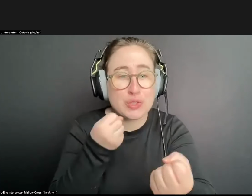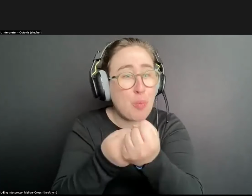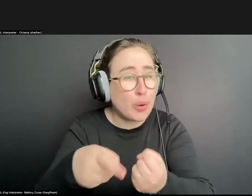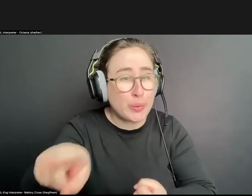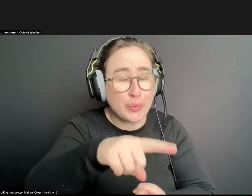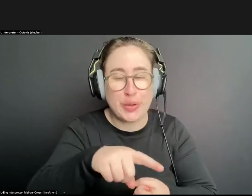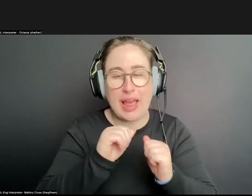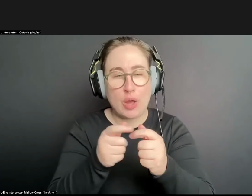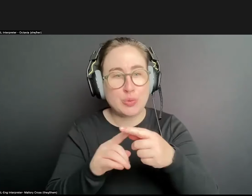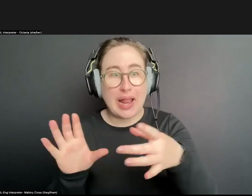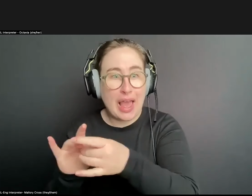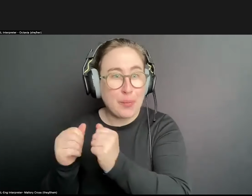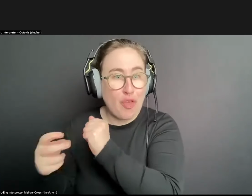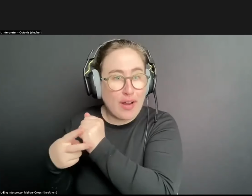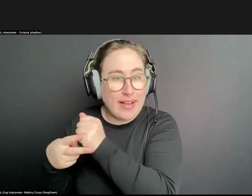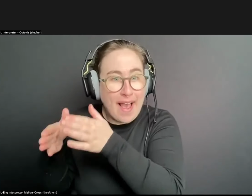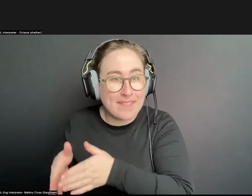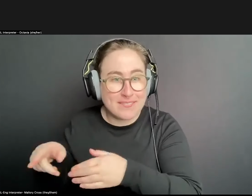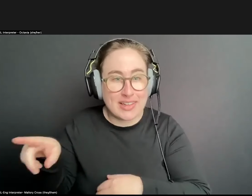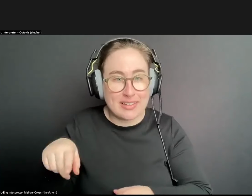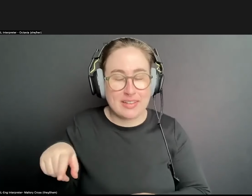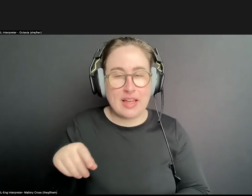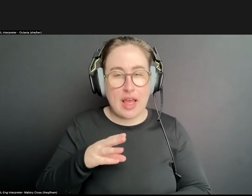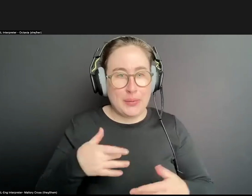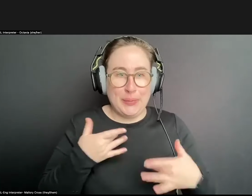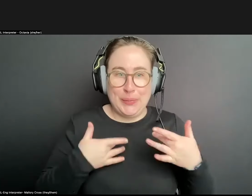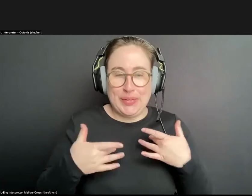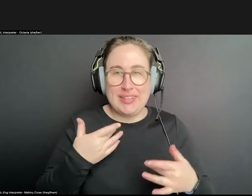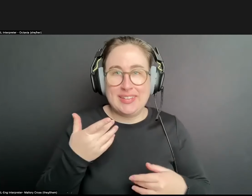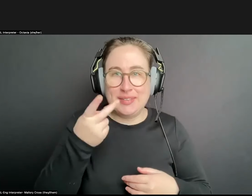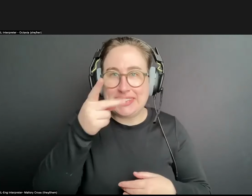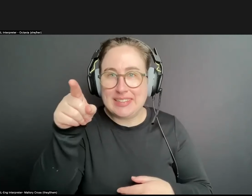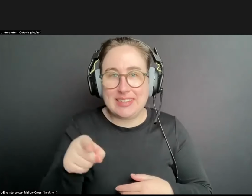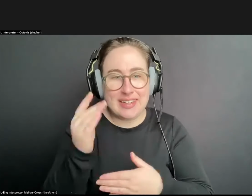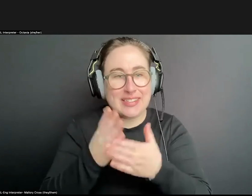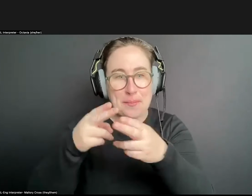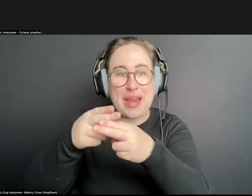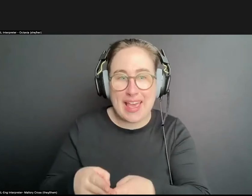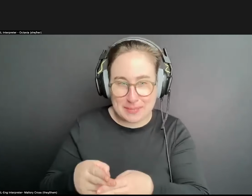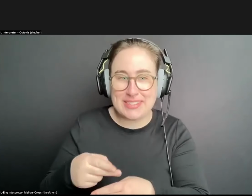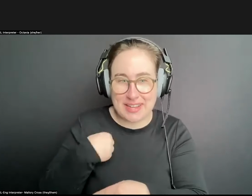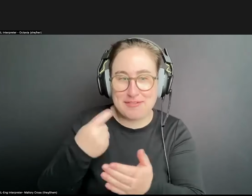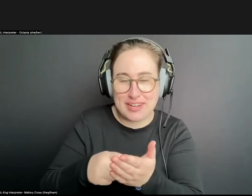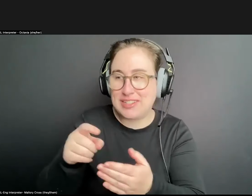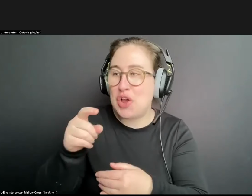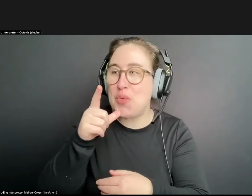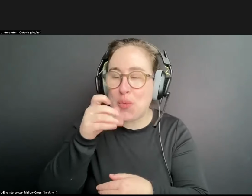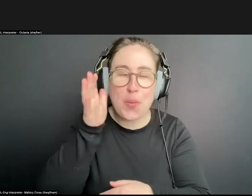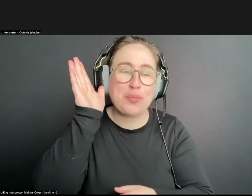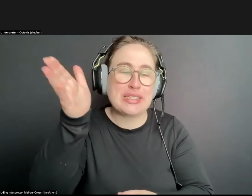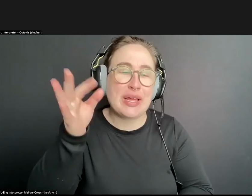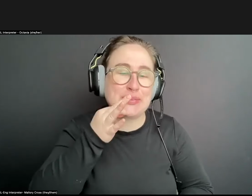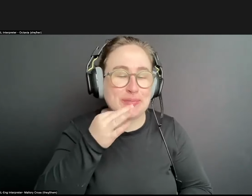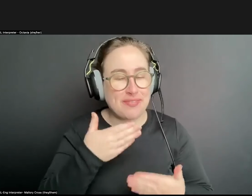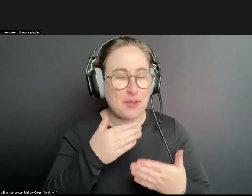with archives. And I'm delighted to see a few of the MEM members are presenting in just a little bit. So thanks for having